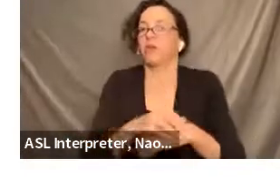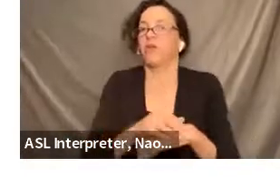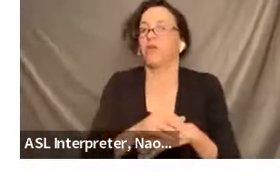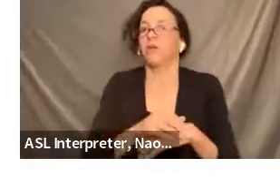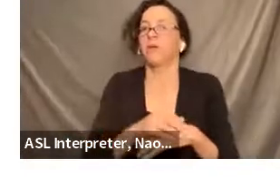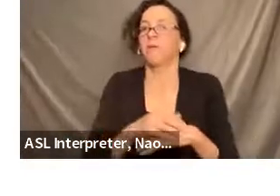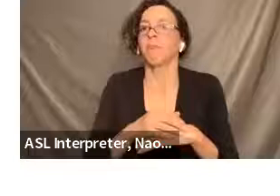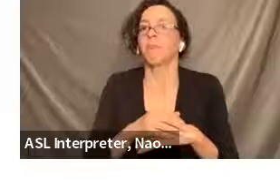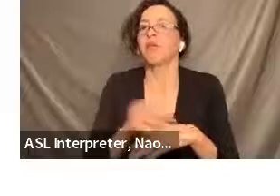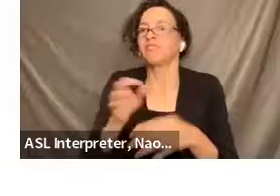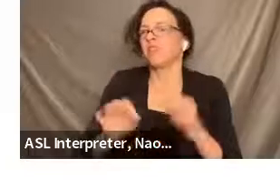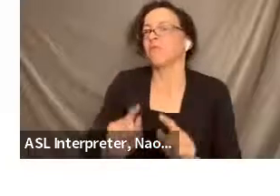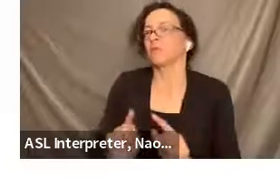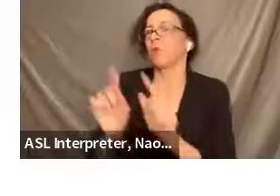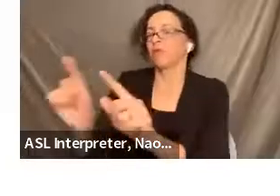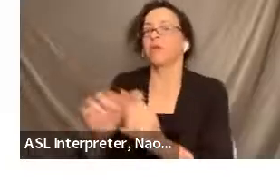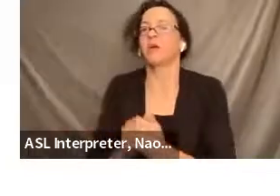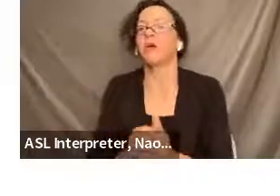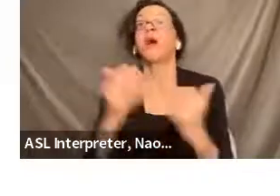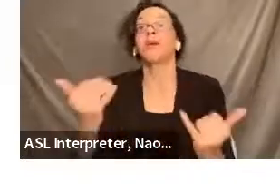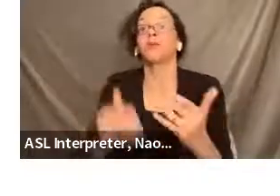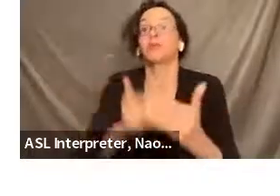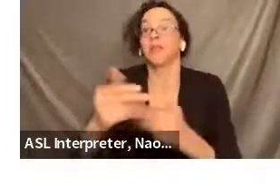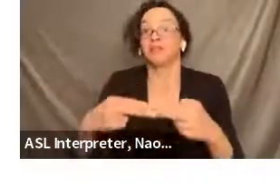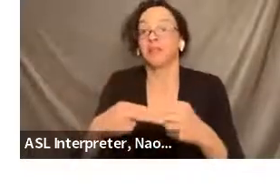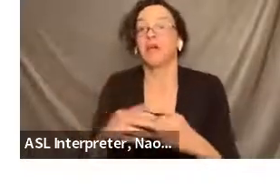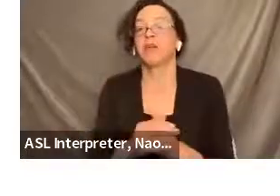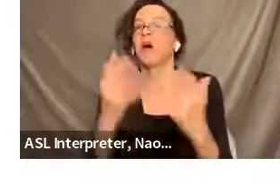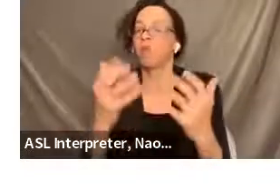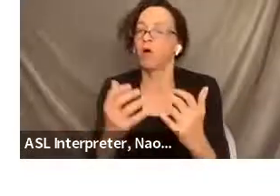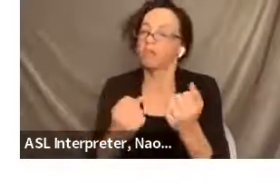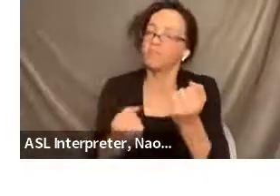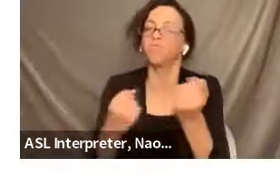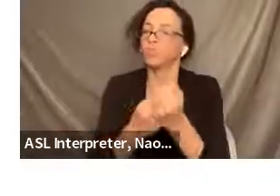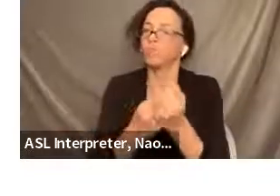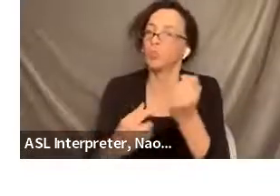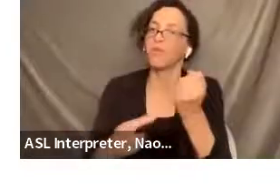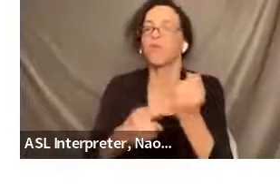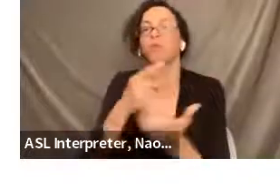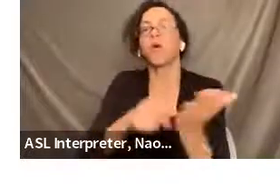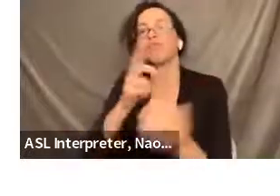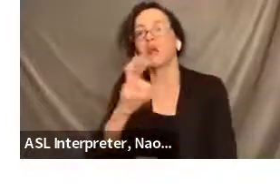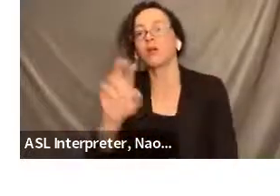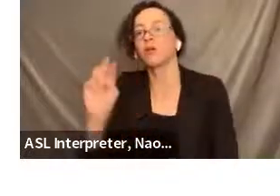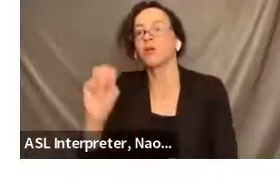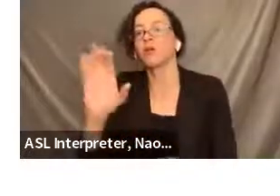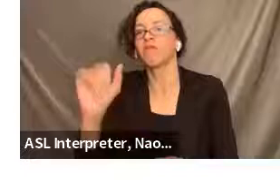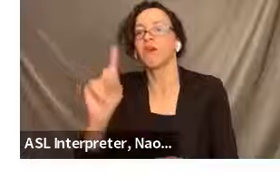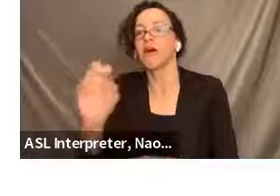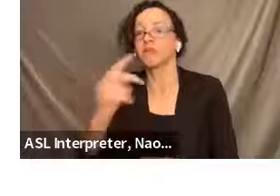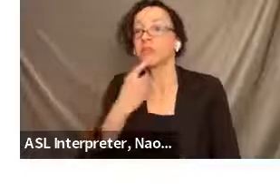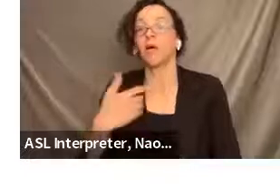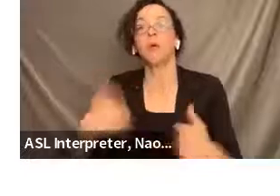So, to reinforce what Director McFadden said, I was excited about this new